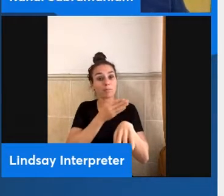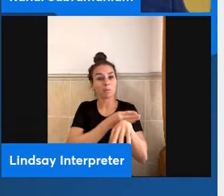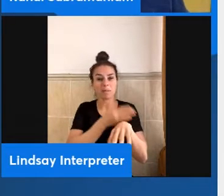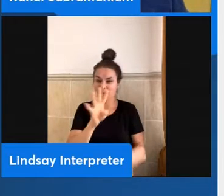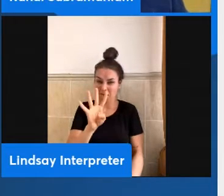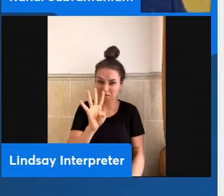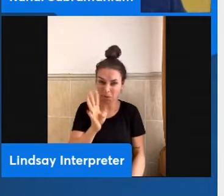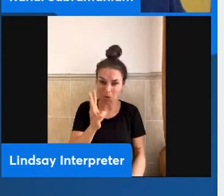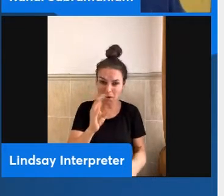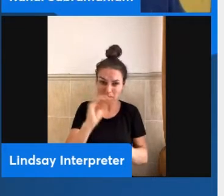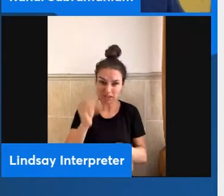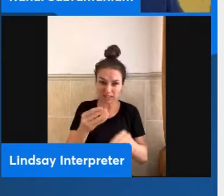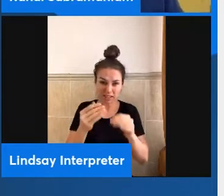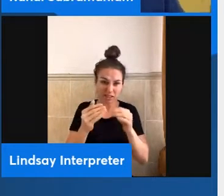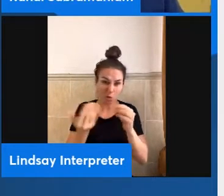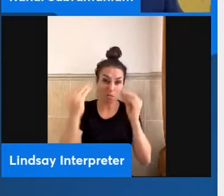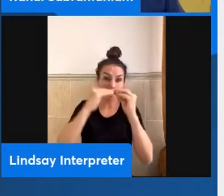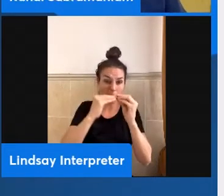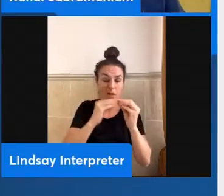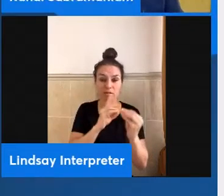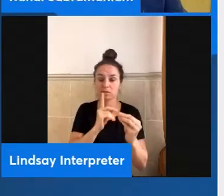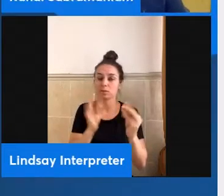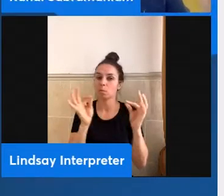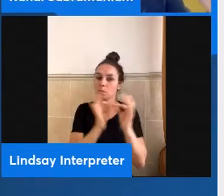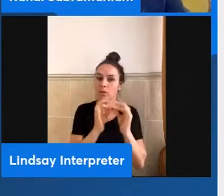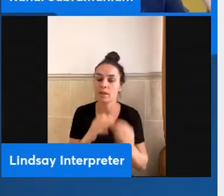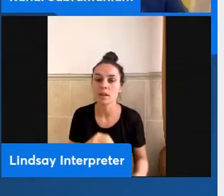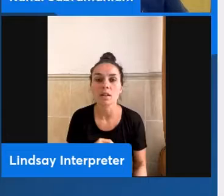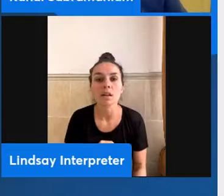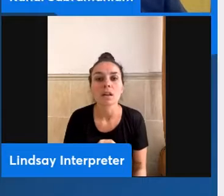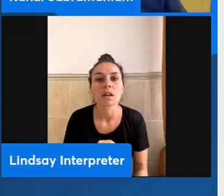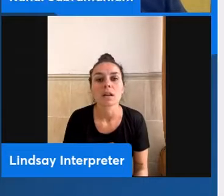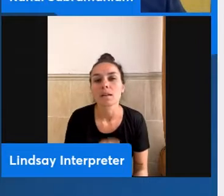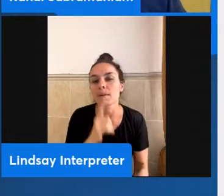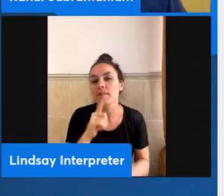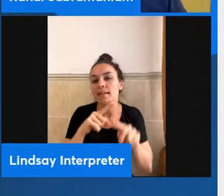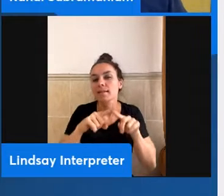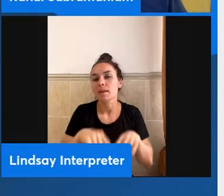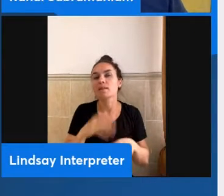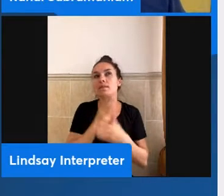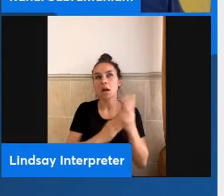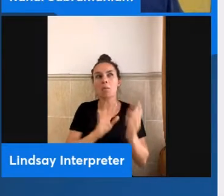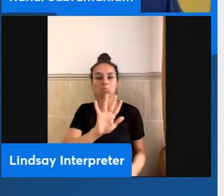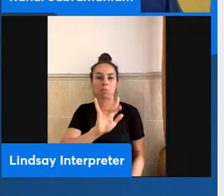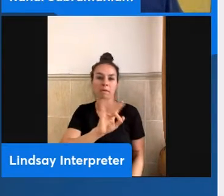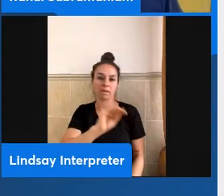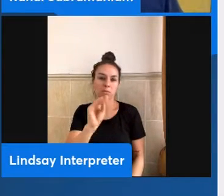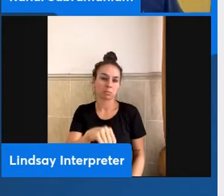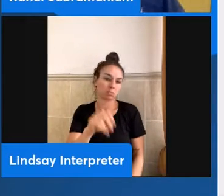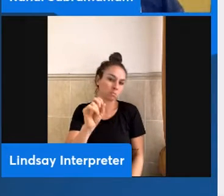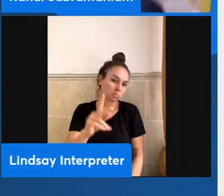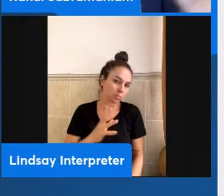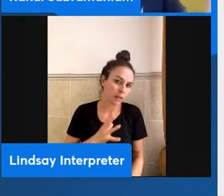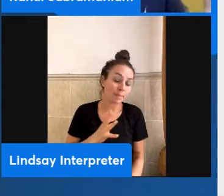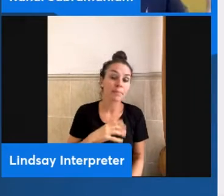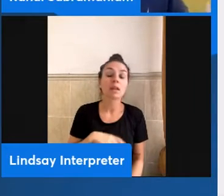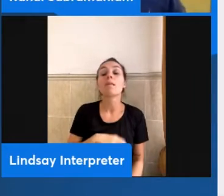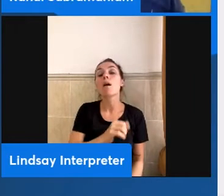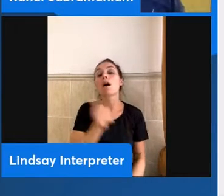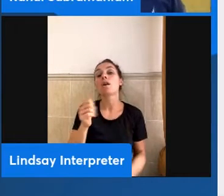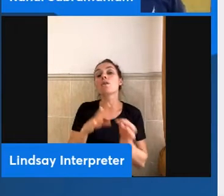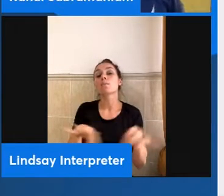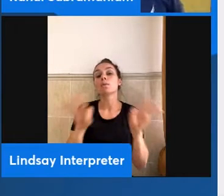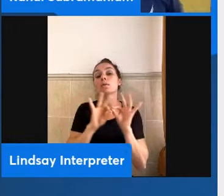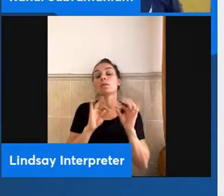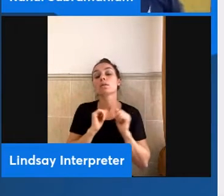greater, depending on your somewhere between, I'd say, 20 and 40%. But the other key thing I think for